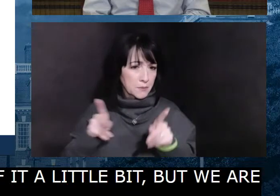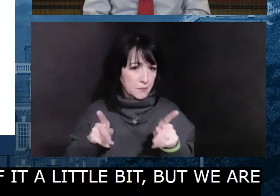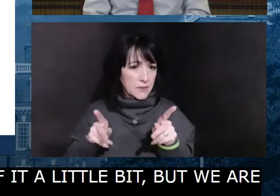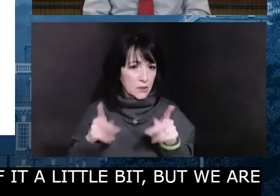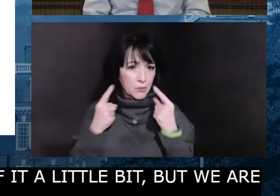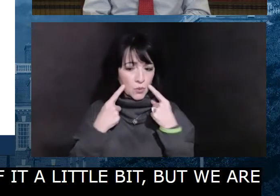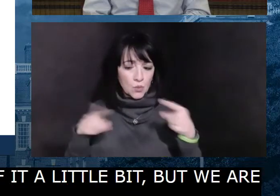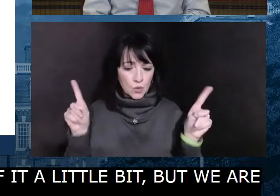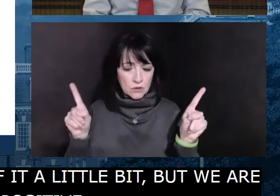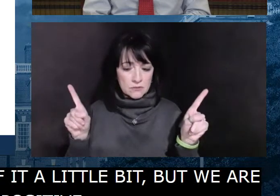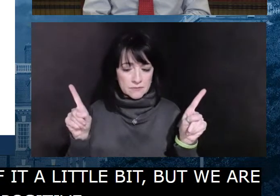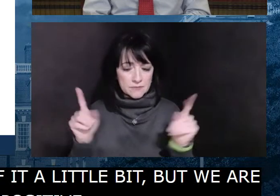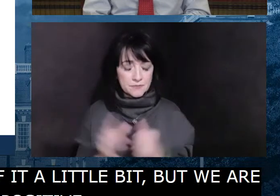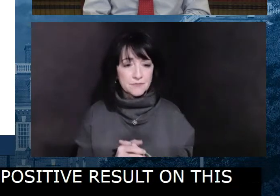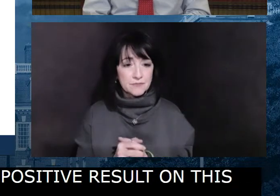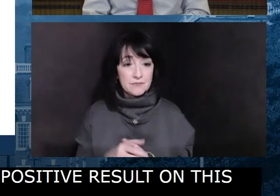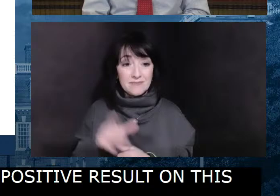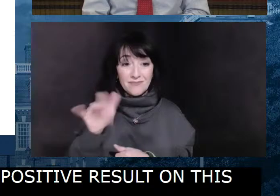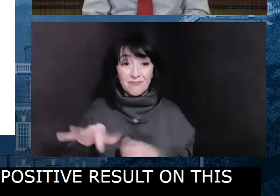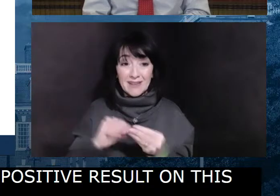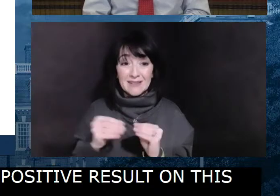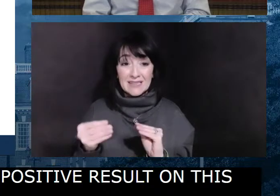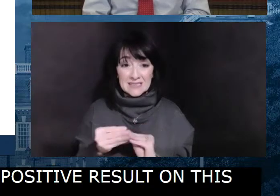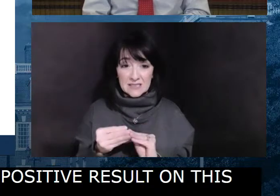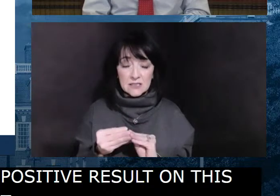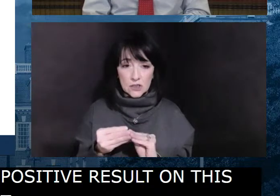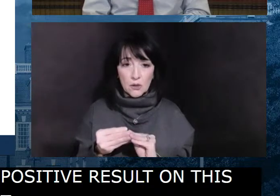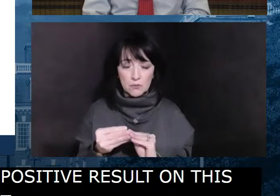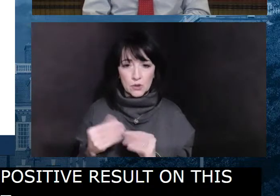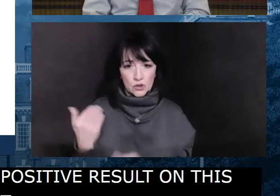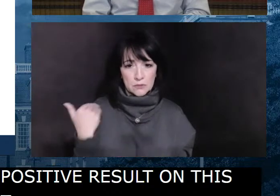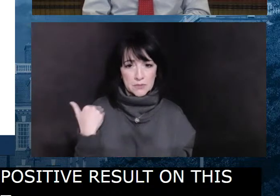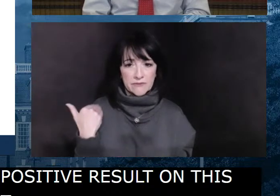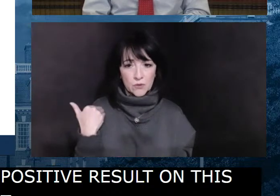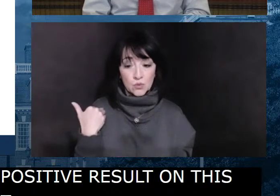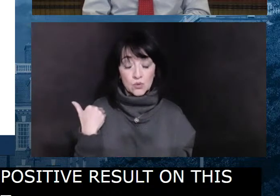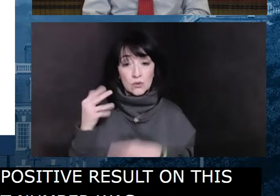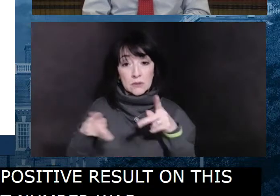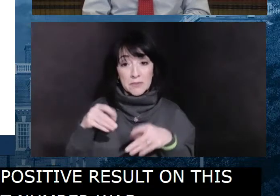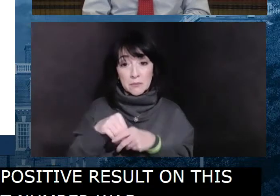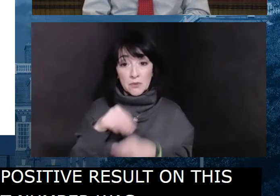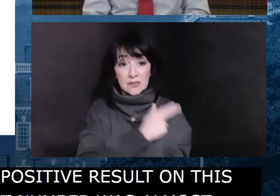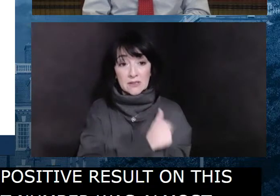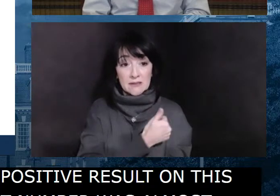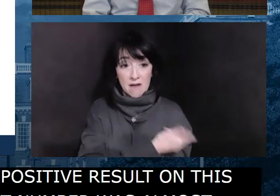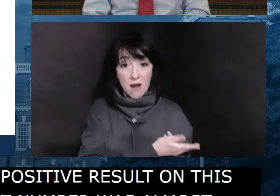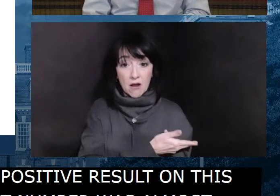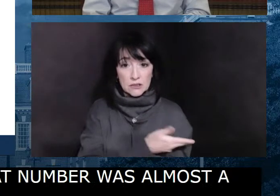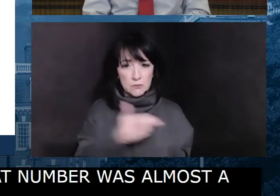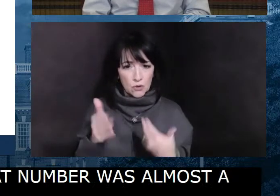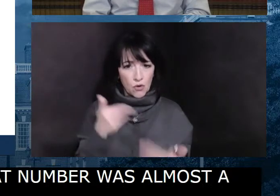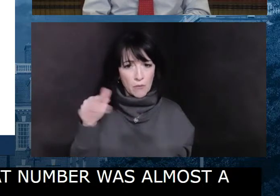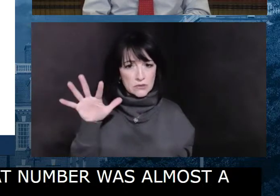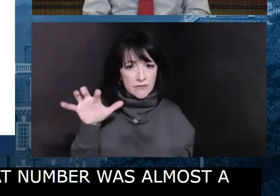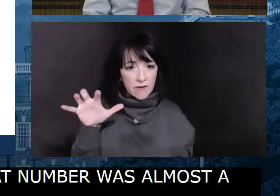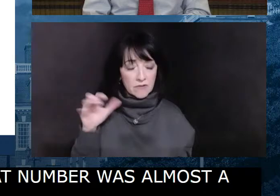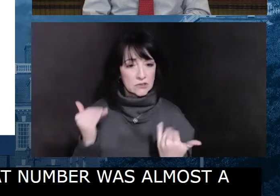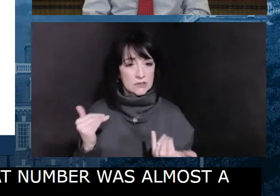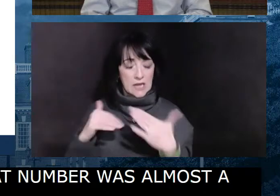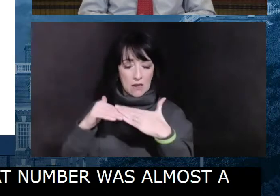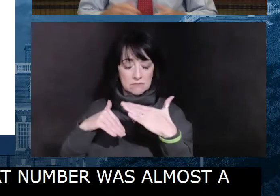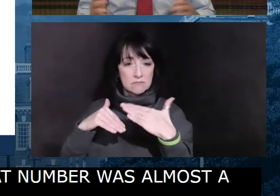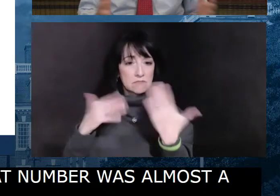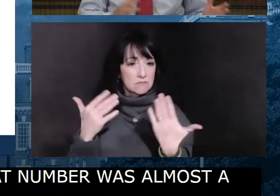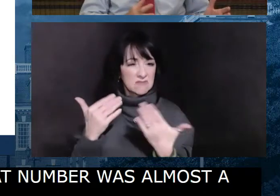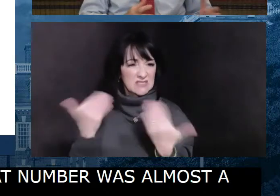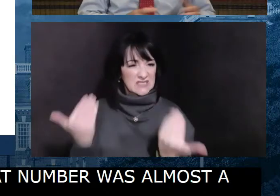was almost to 500 in the 470s just a couple weeks ago, now under 200. But to think